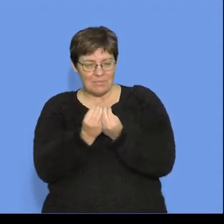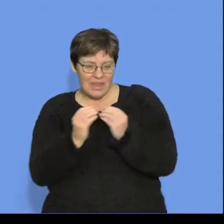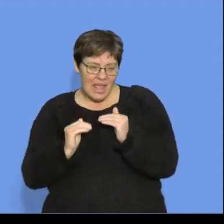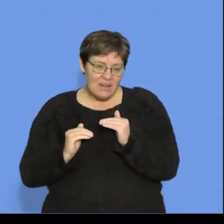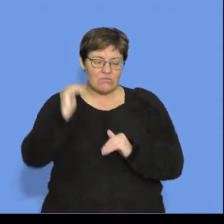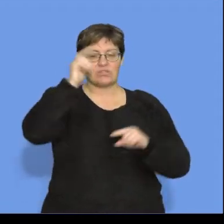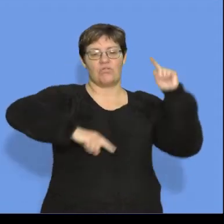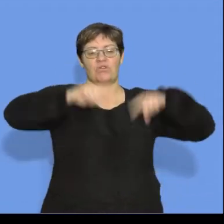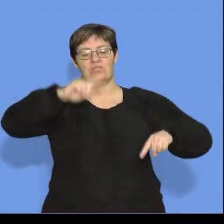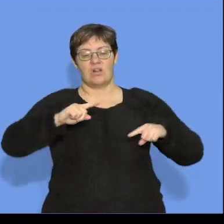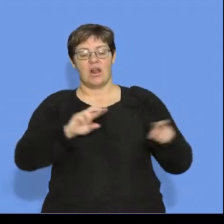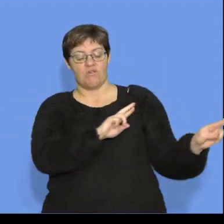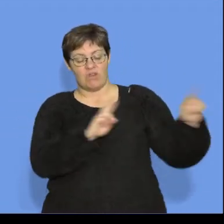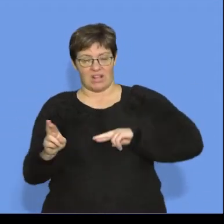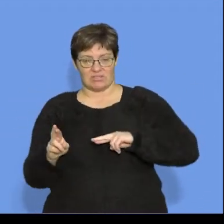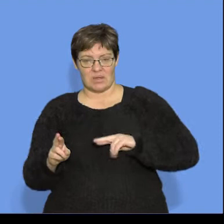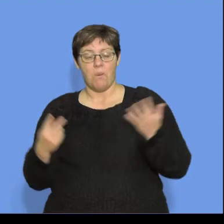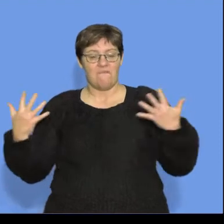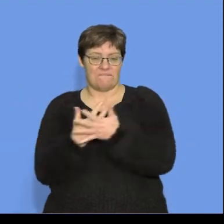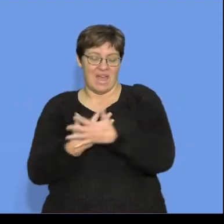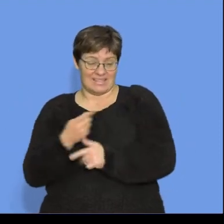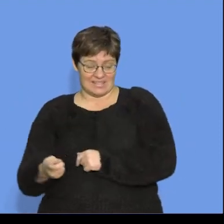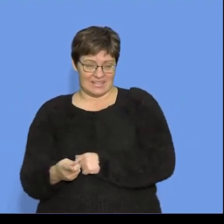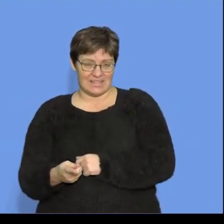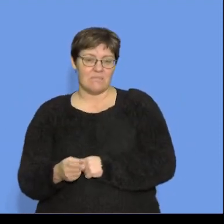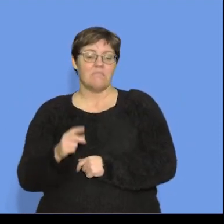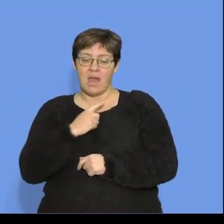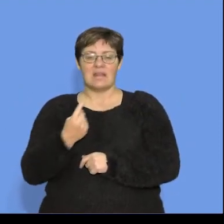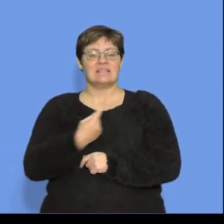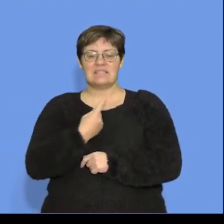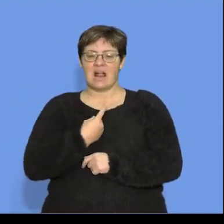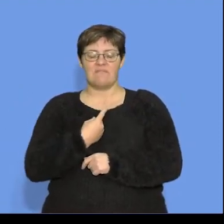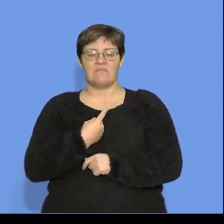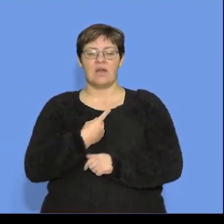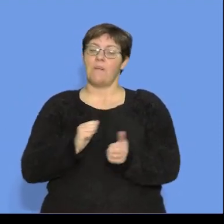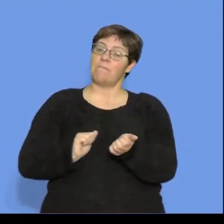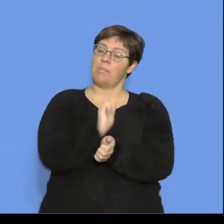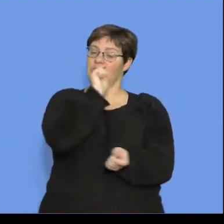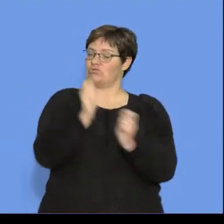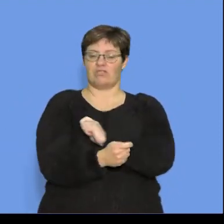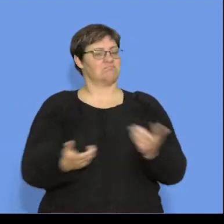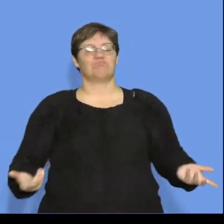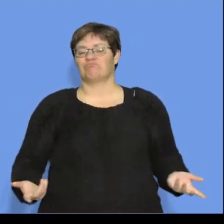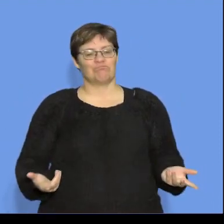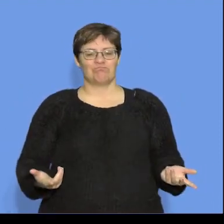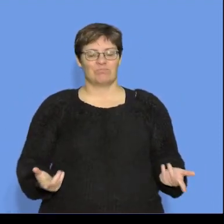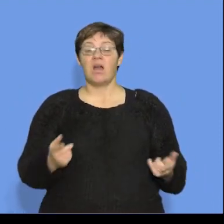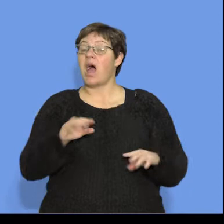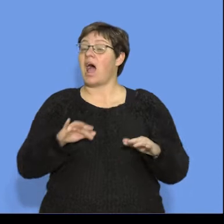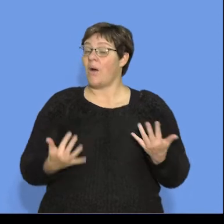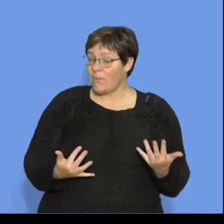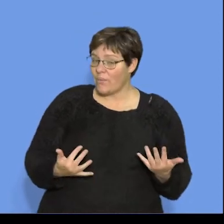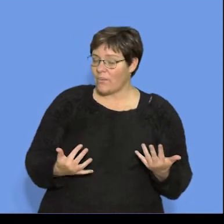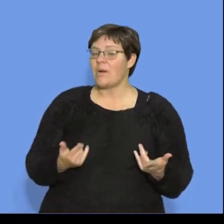the rate of a chemical reaction without itself undergoing a permanent change. And it does this